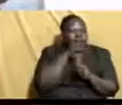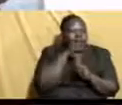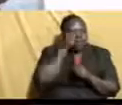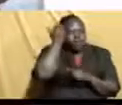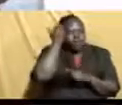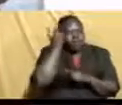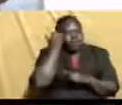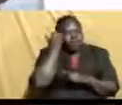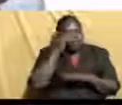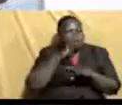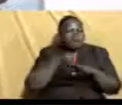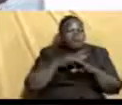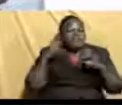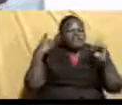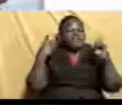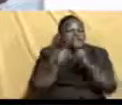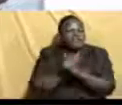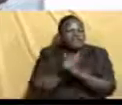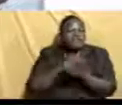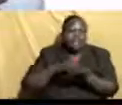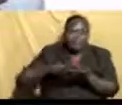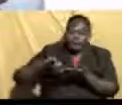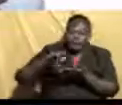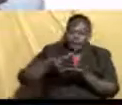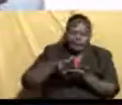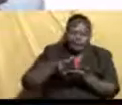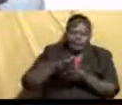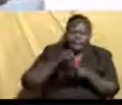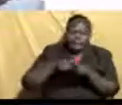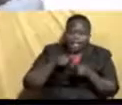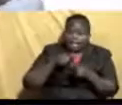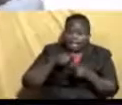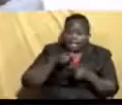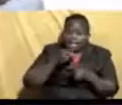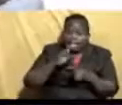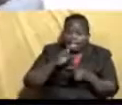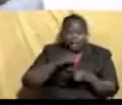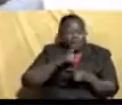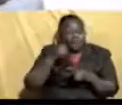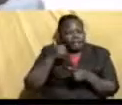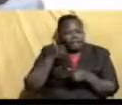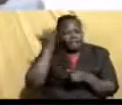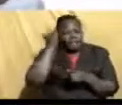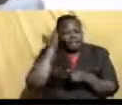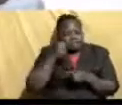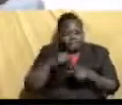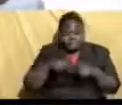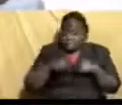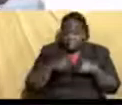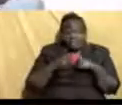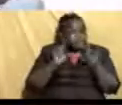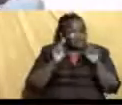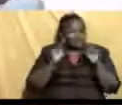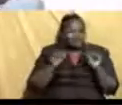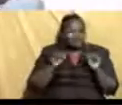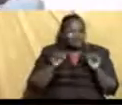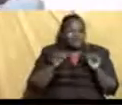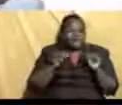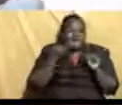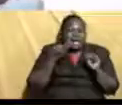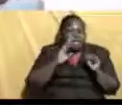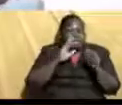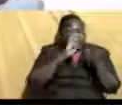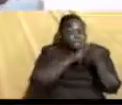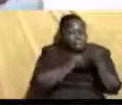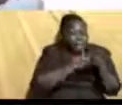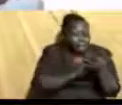court on a different set of facts. And if the other court will feel like, no, this statute as applied in this manner, if applied the